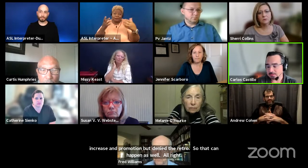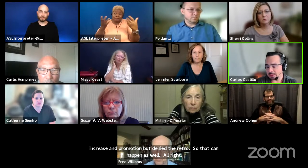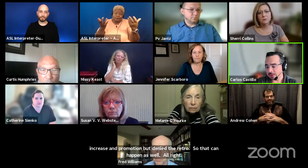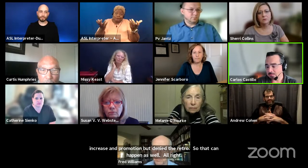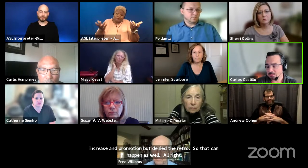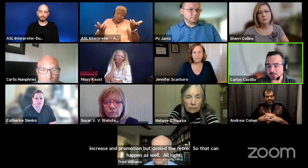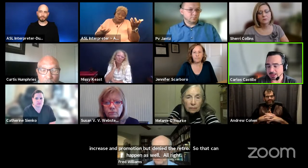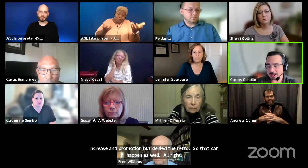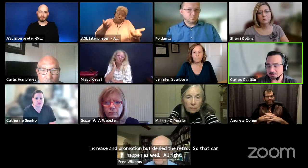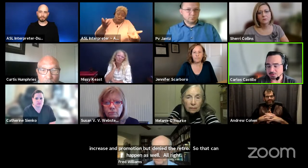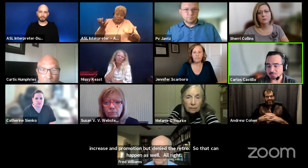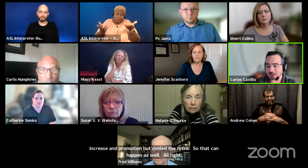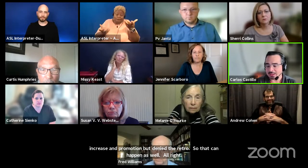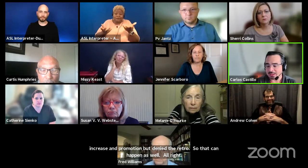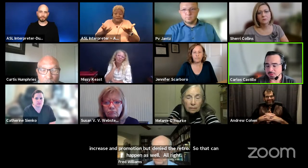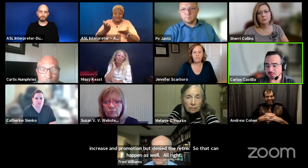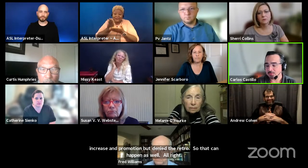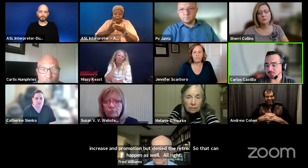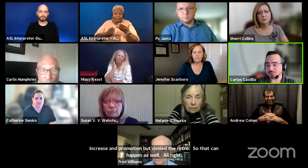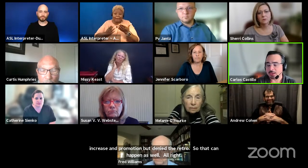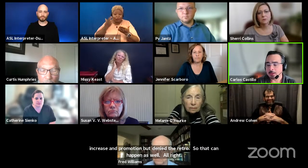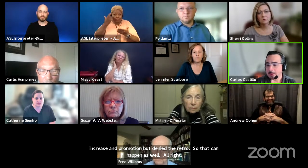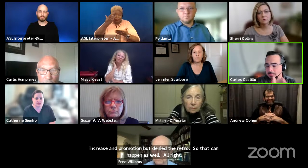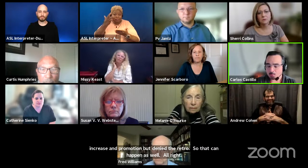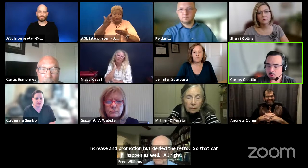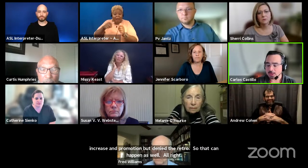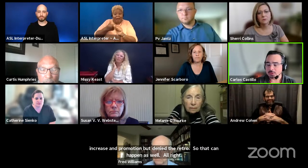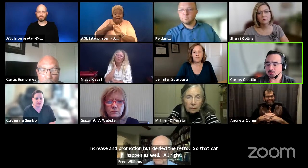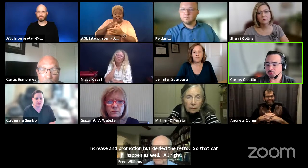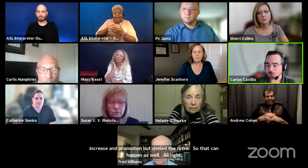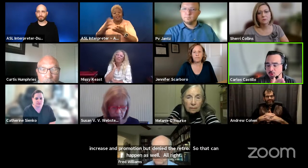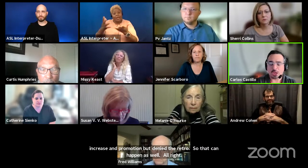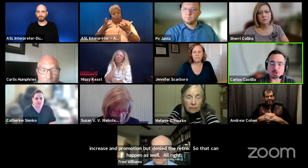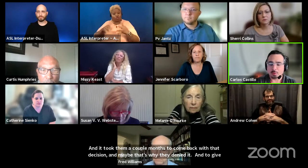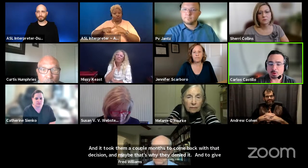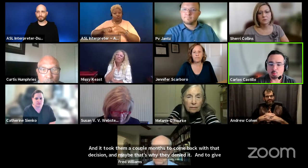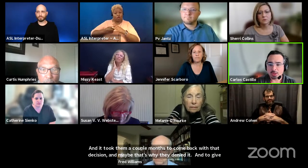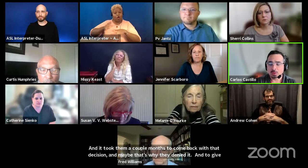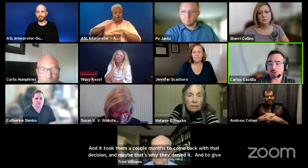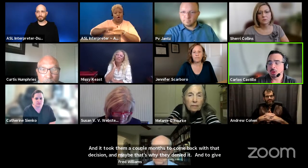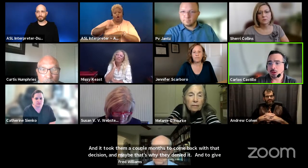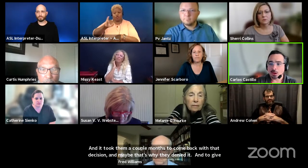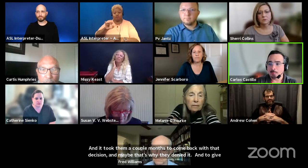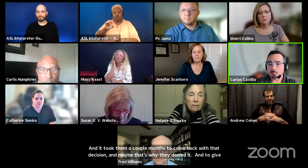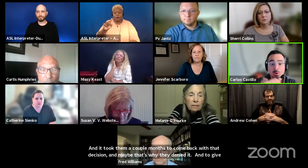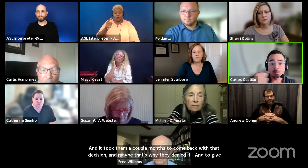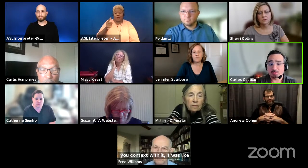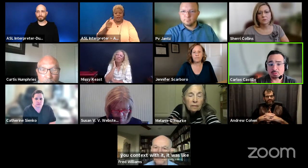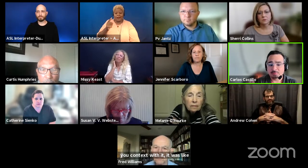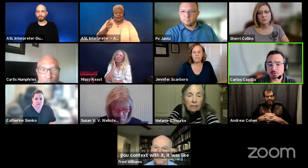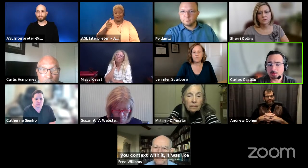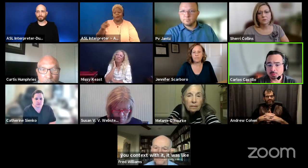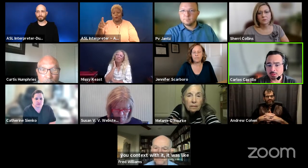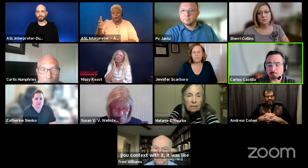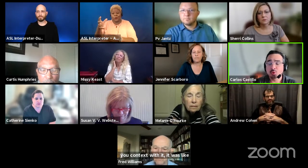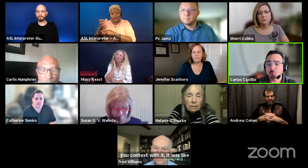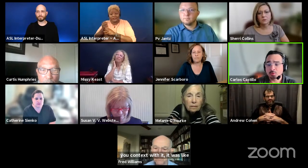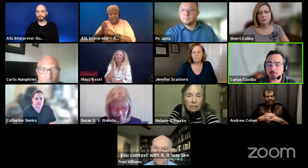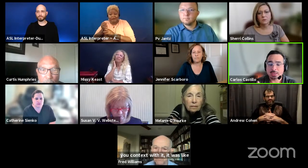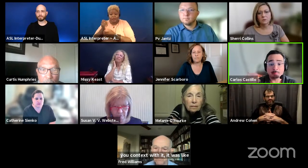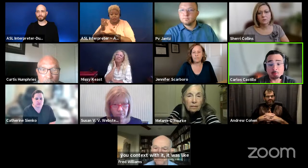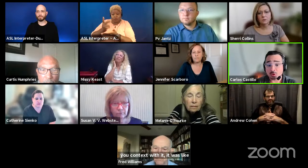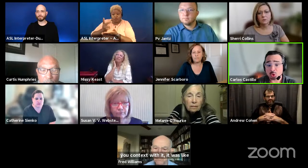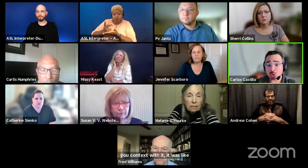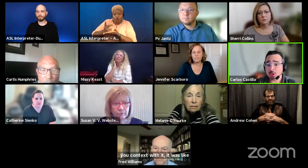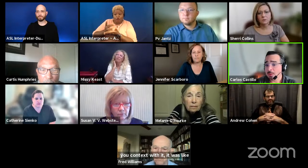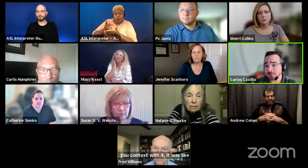was and to kind of give you some context with it, it was like they wanted it to start January 1. We received the approval